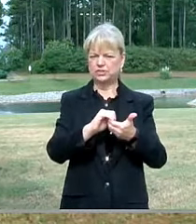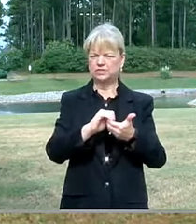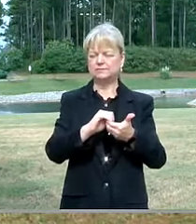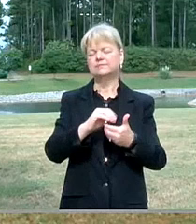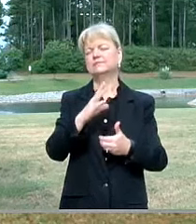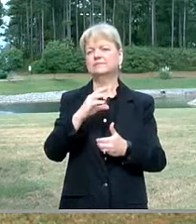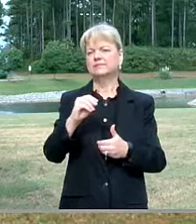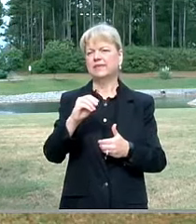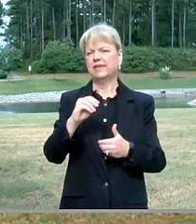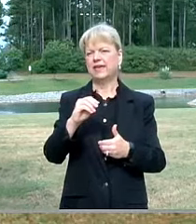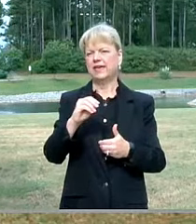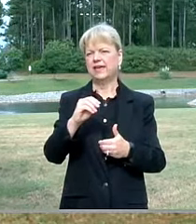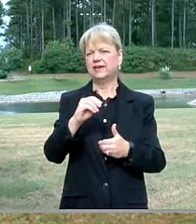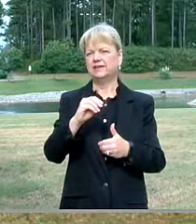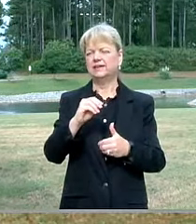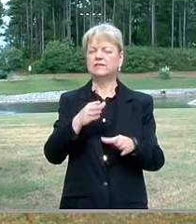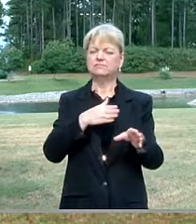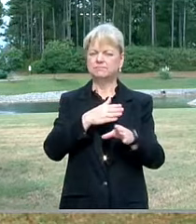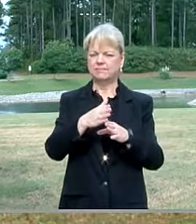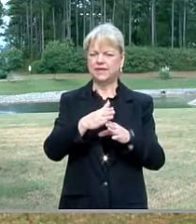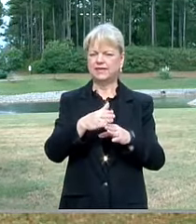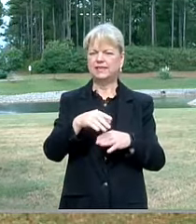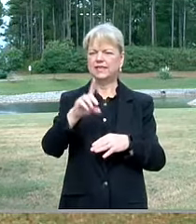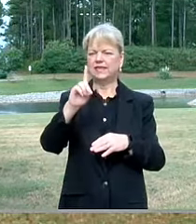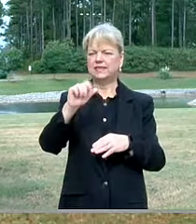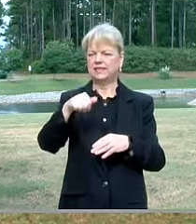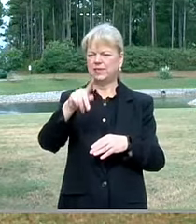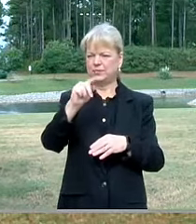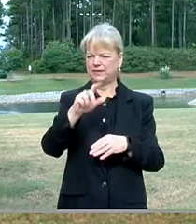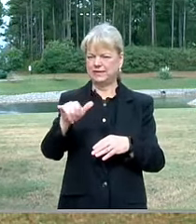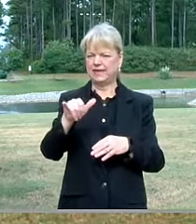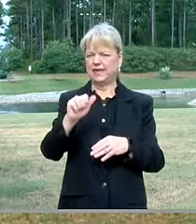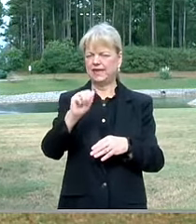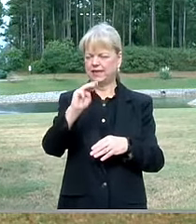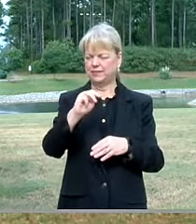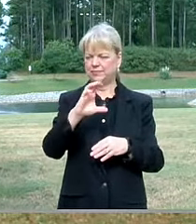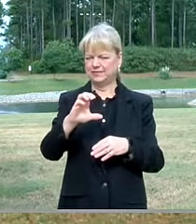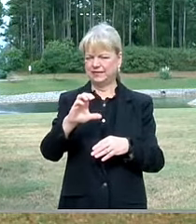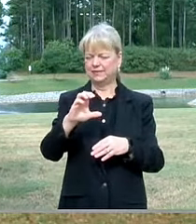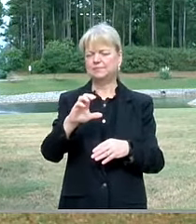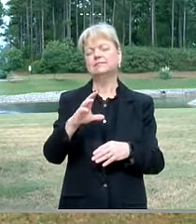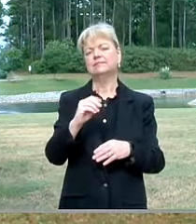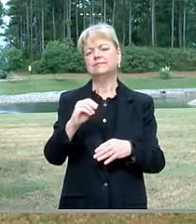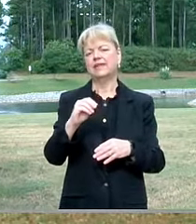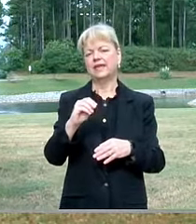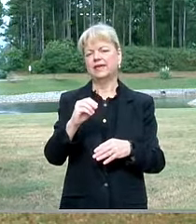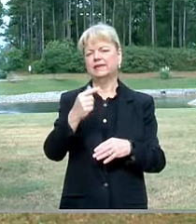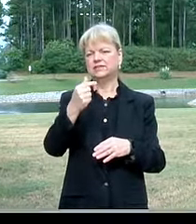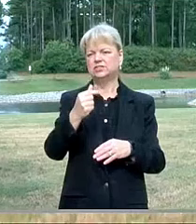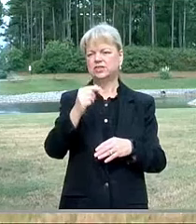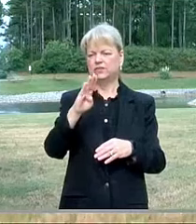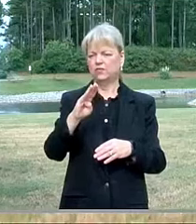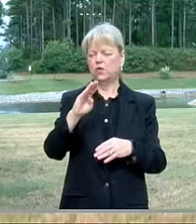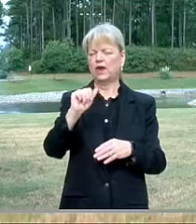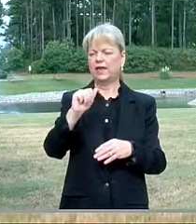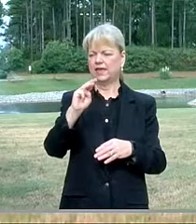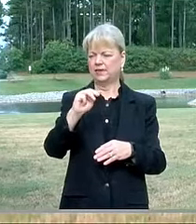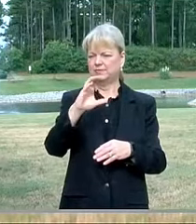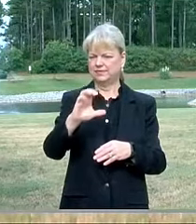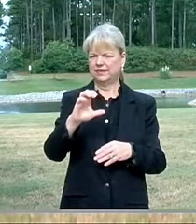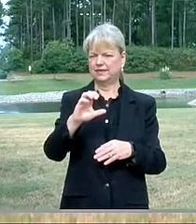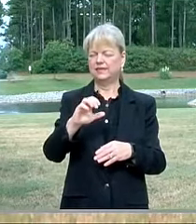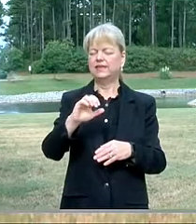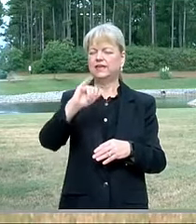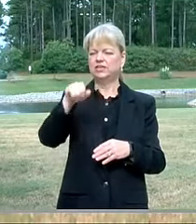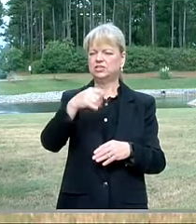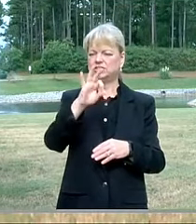Miles Miyamatsu, Principal Deputy G3, AMC. Ms. Renee Mosier, G4, AMC. Mr. Jeffrey